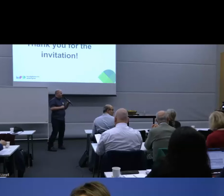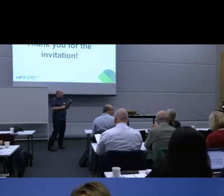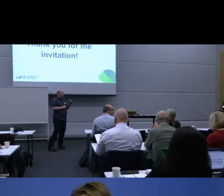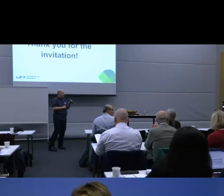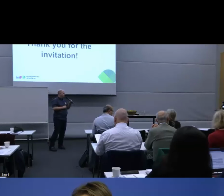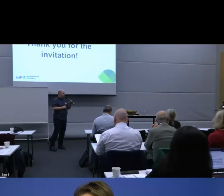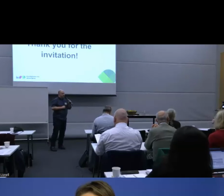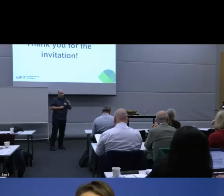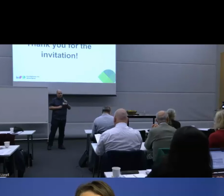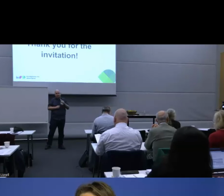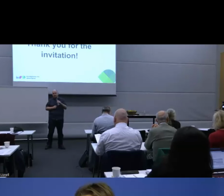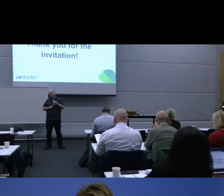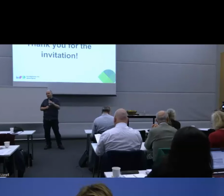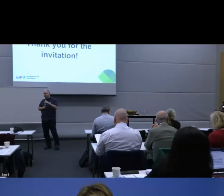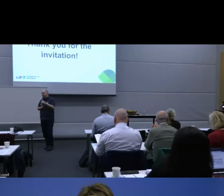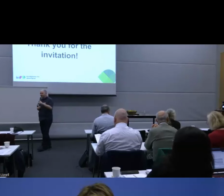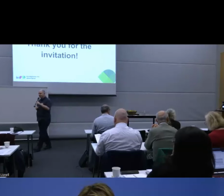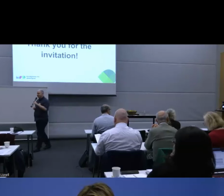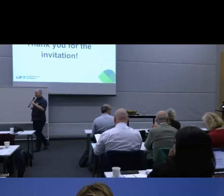I hope you can hear me.